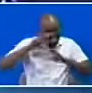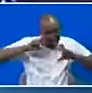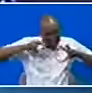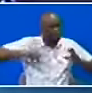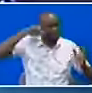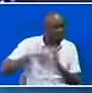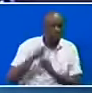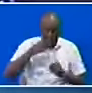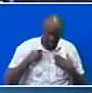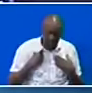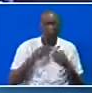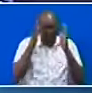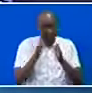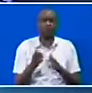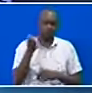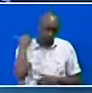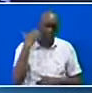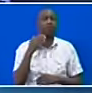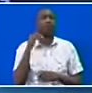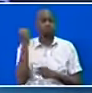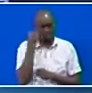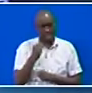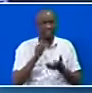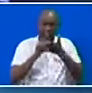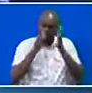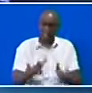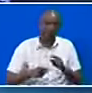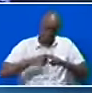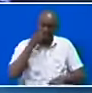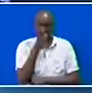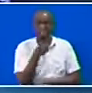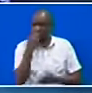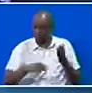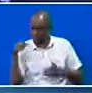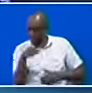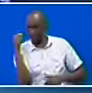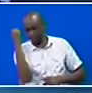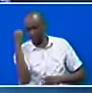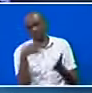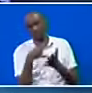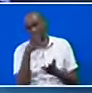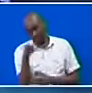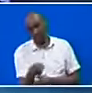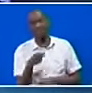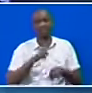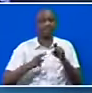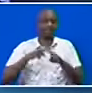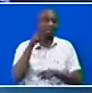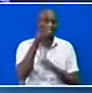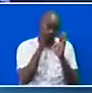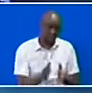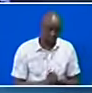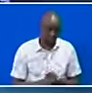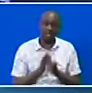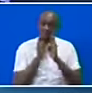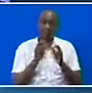investigations into the killing of former Mumias Sugar Company secretary, claiming that there was politics involved in the shocking murder. Robert